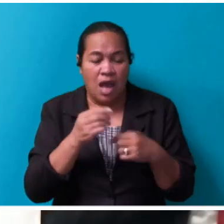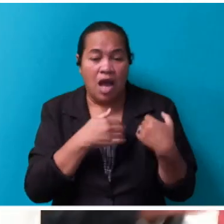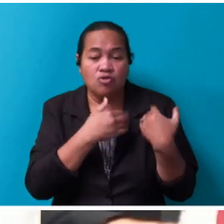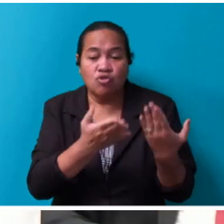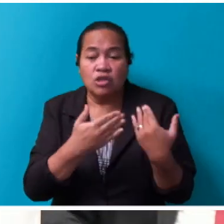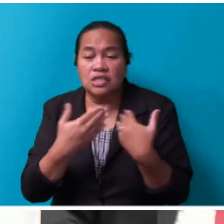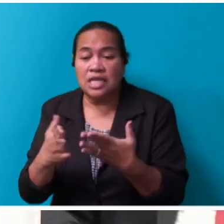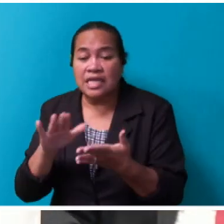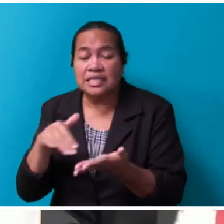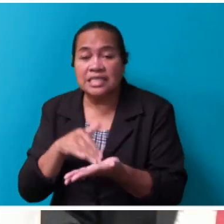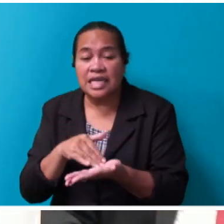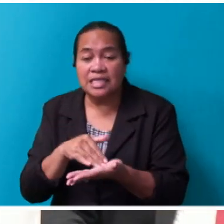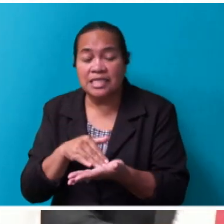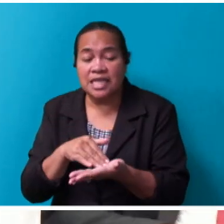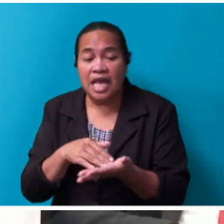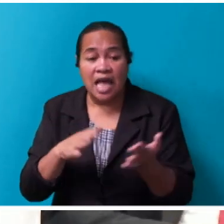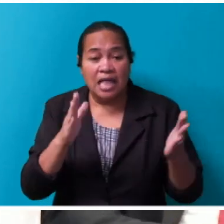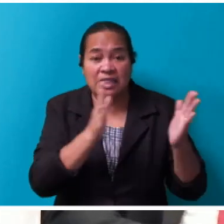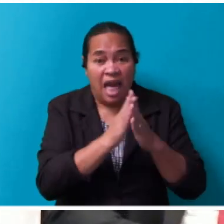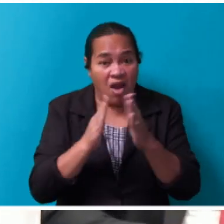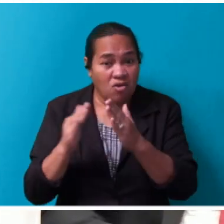centers simply in the urban areas